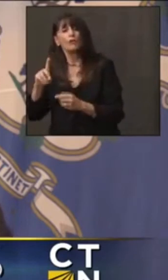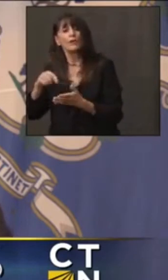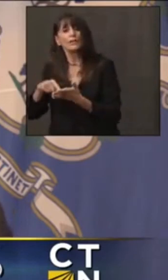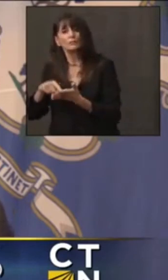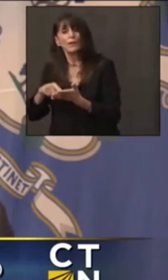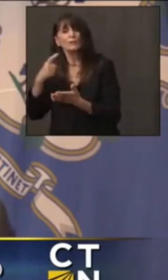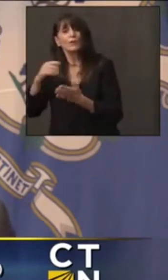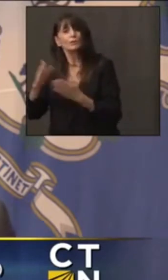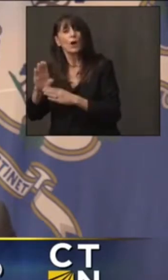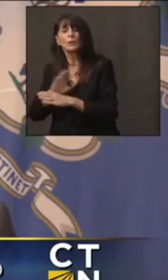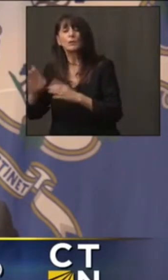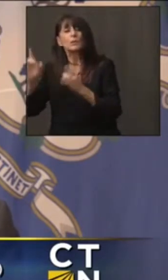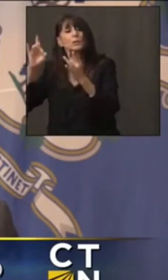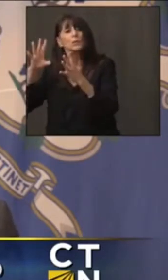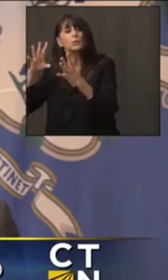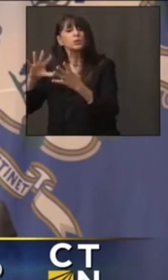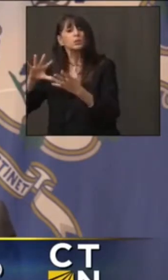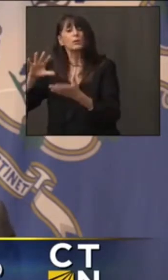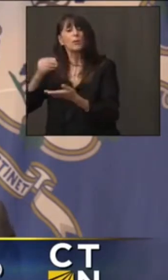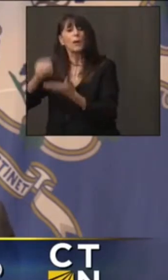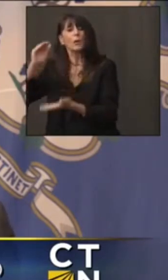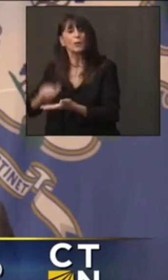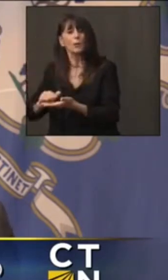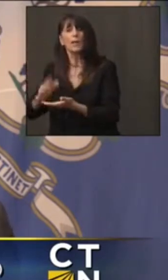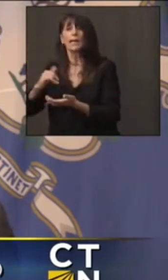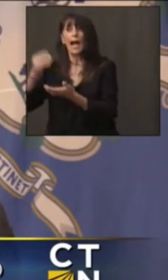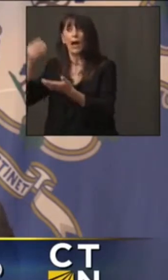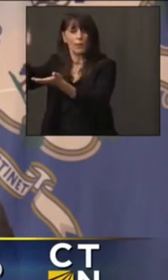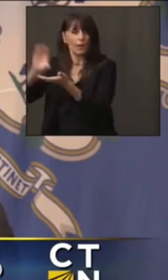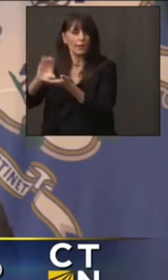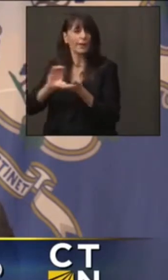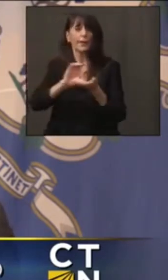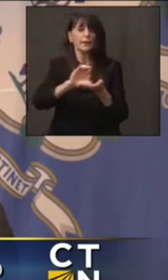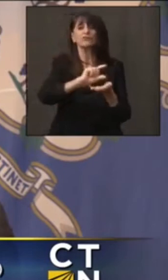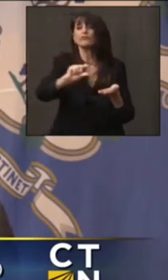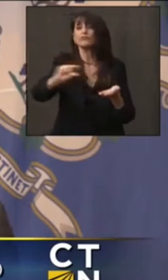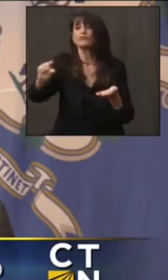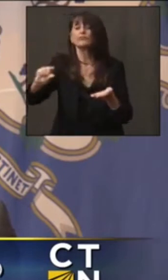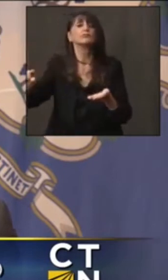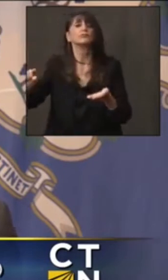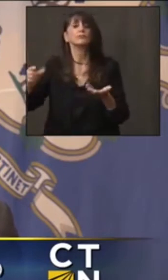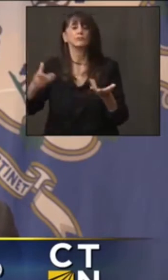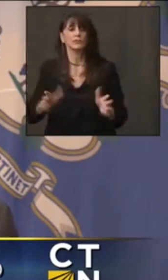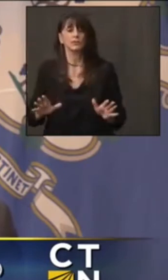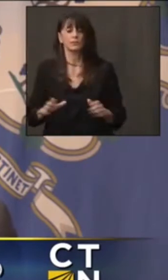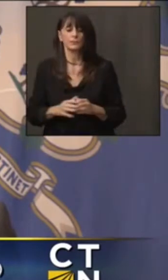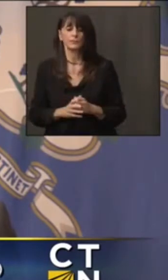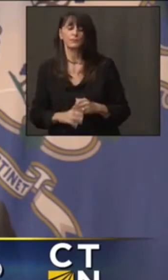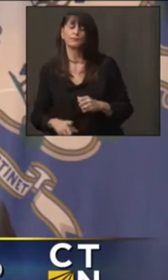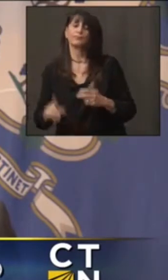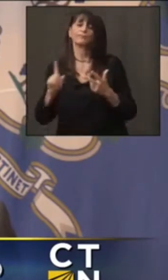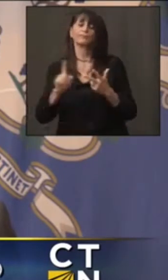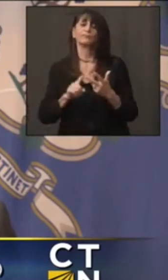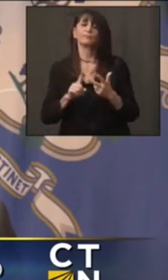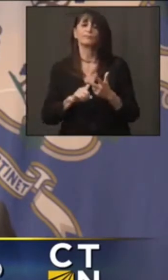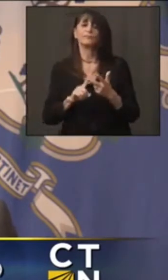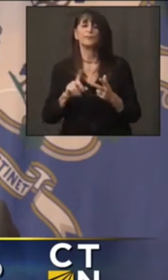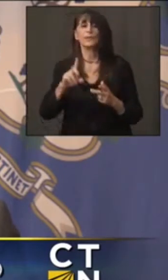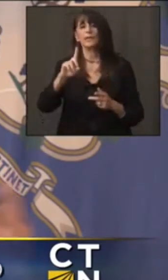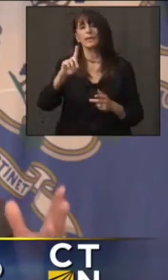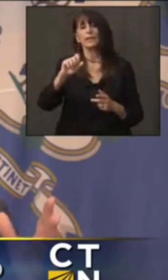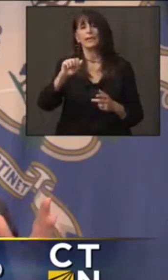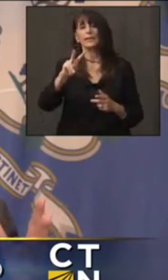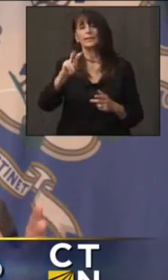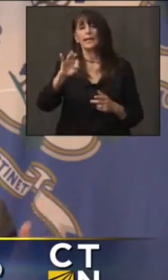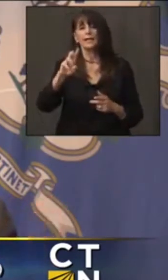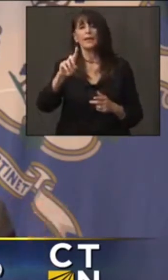you. And that money is going out the door now. Most of it has been dispersed. Thirdly, David Lamont and Glendolyn